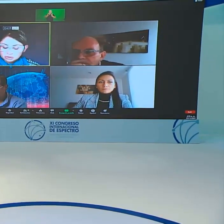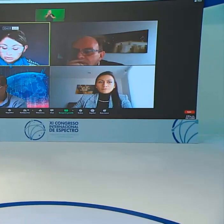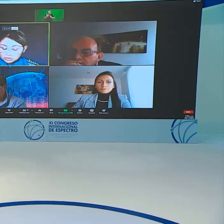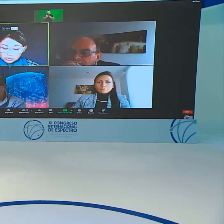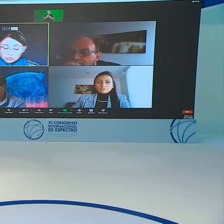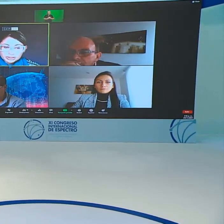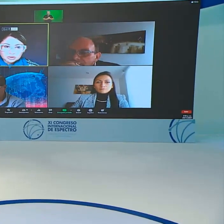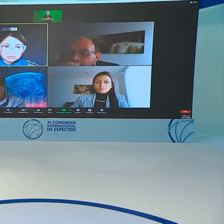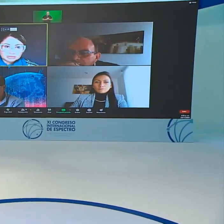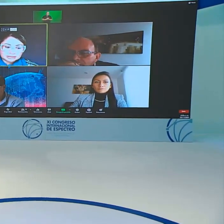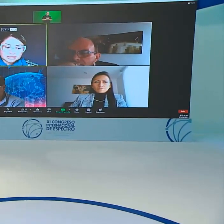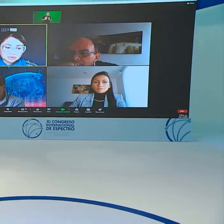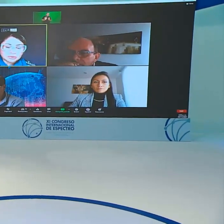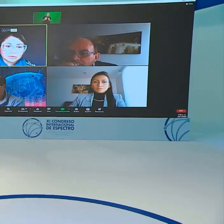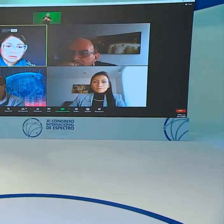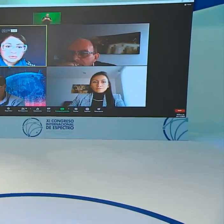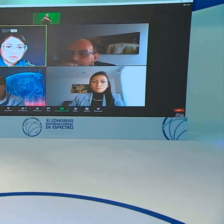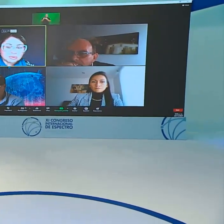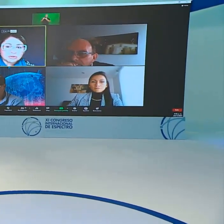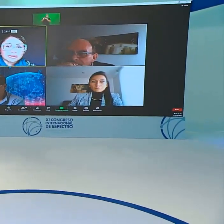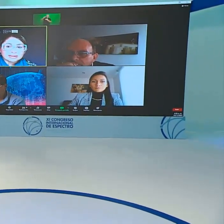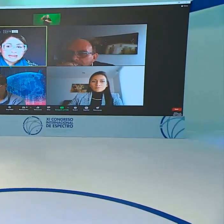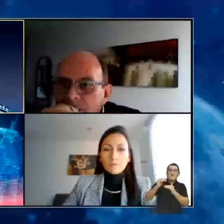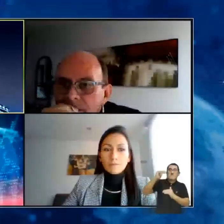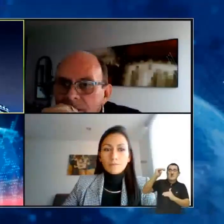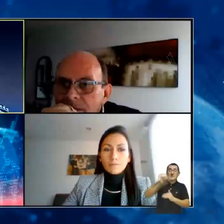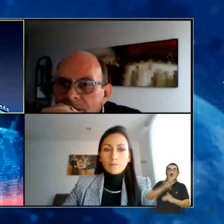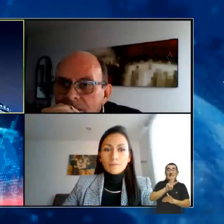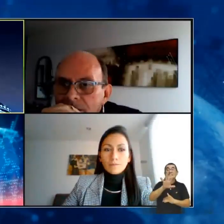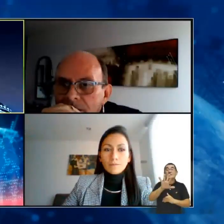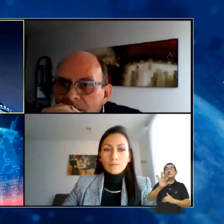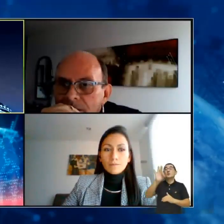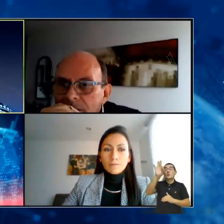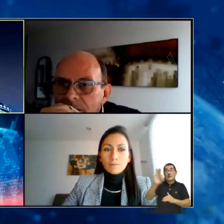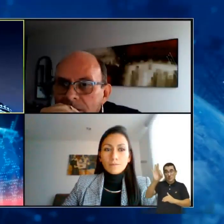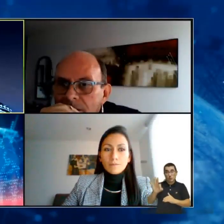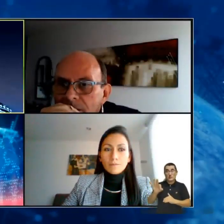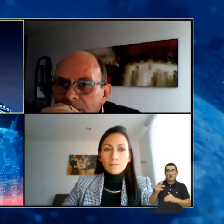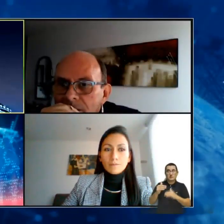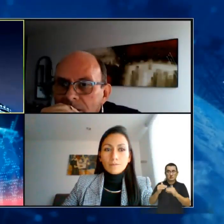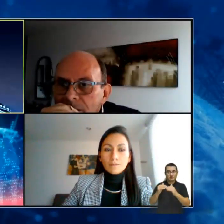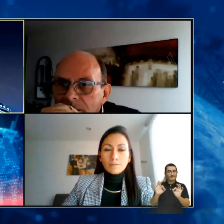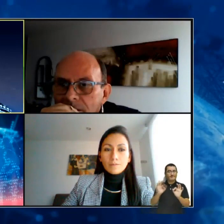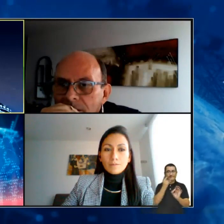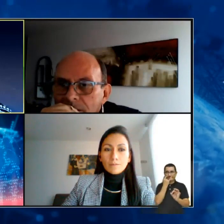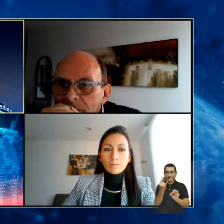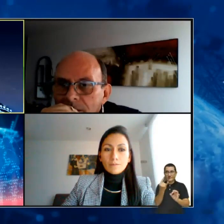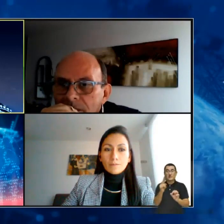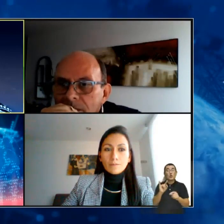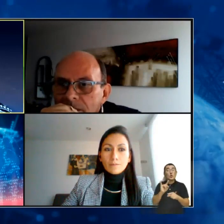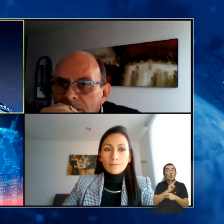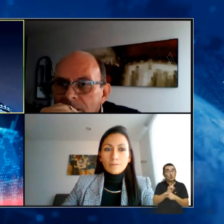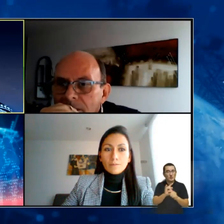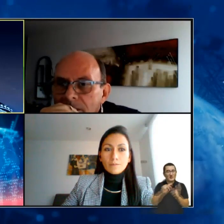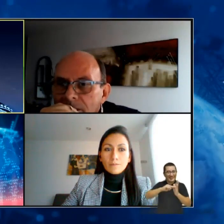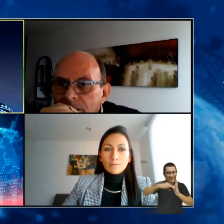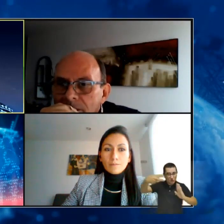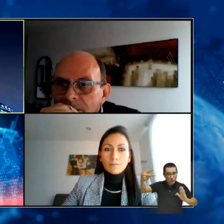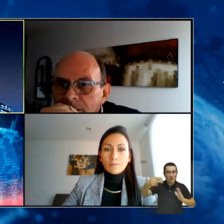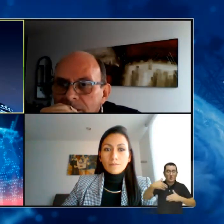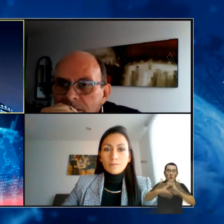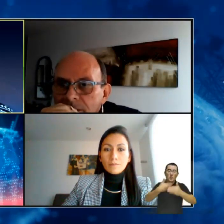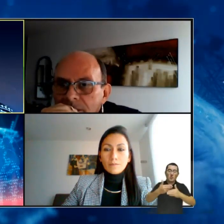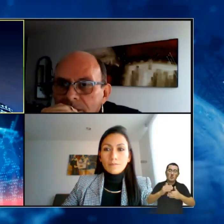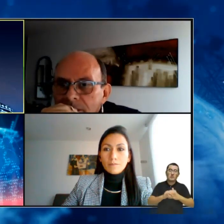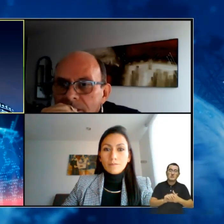were having an increase of about 350% in less than 10 years. So the use of technology of the spectrum